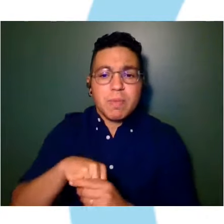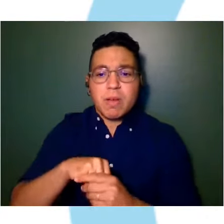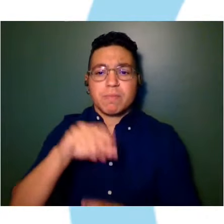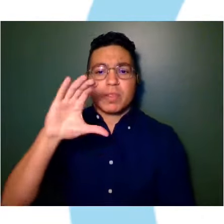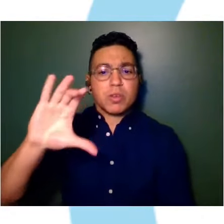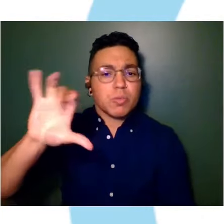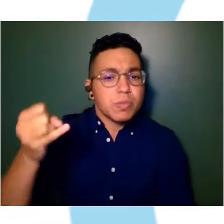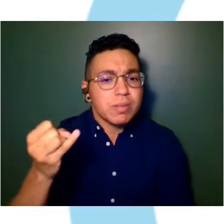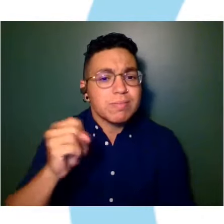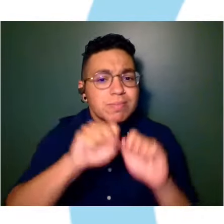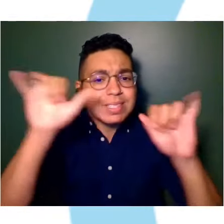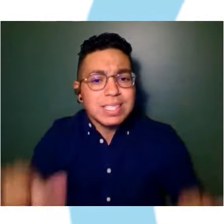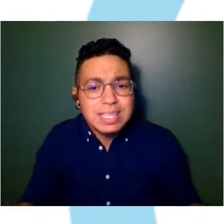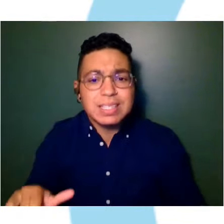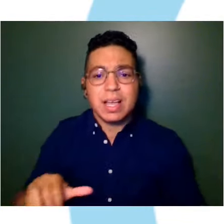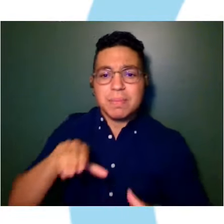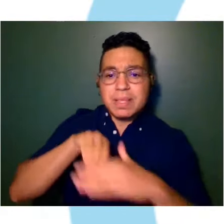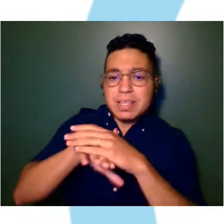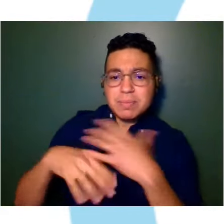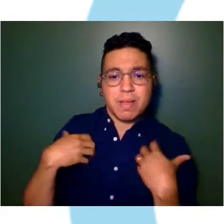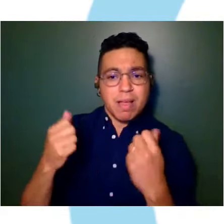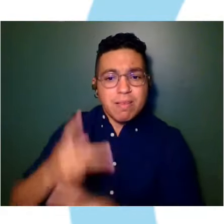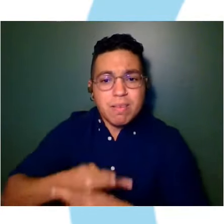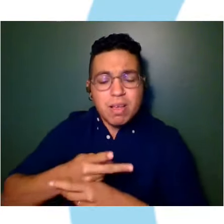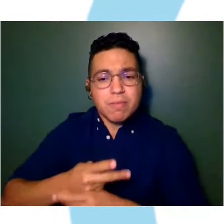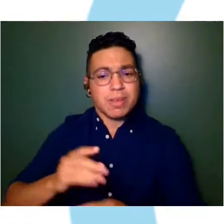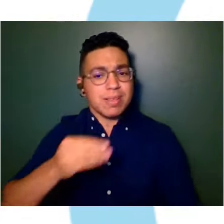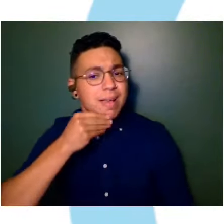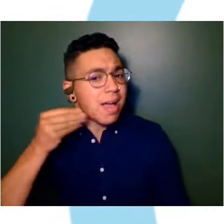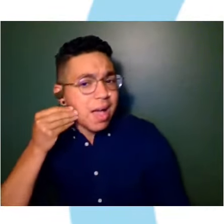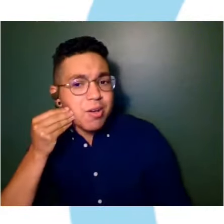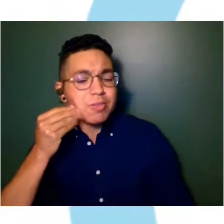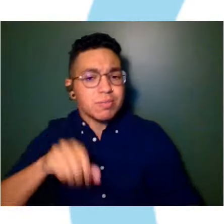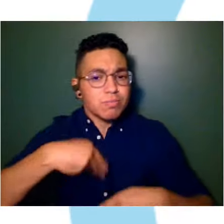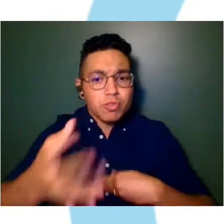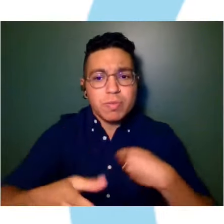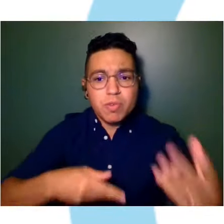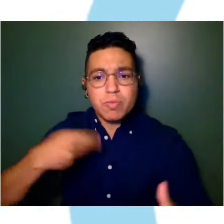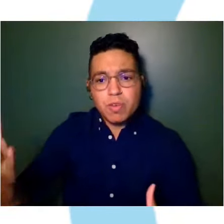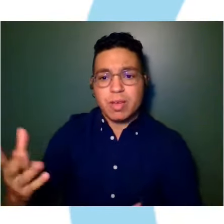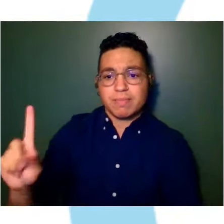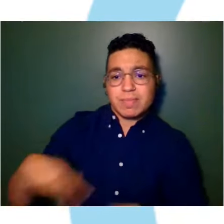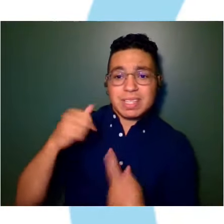in Portland, successfully pushing for millions of cuts to the Portland police budget.